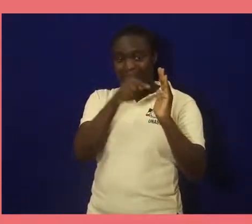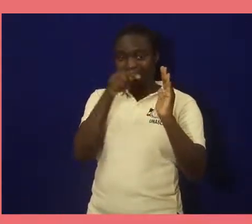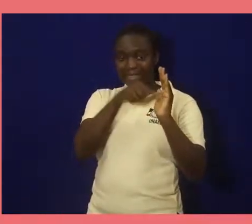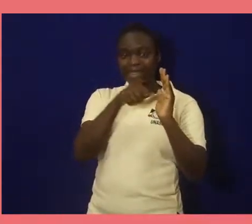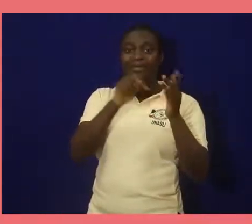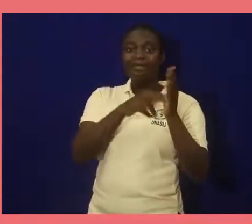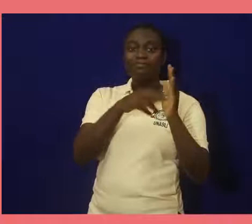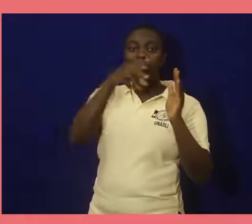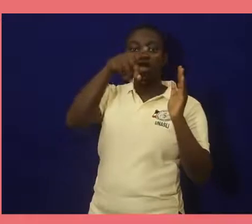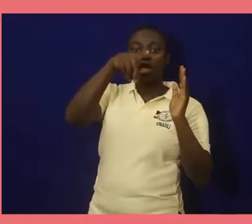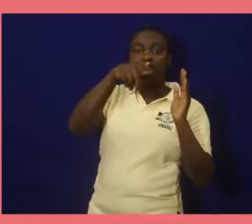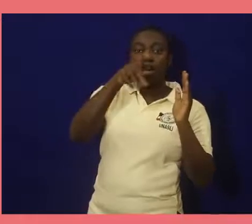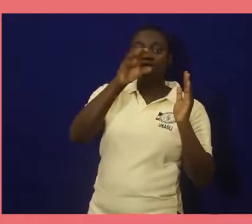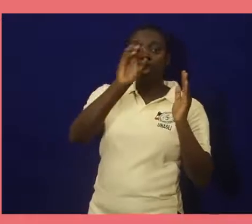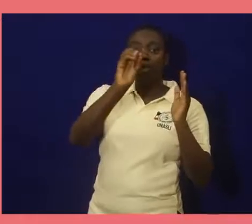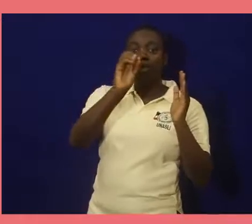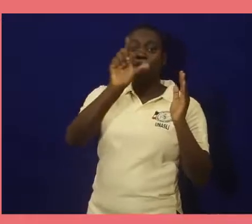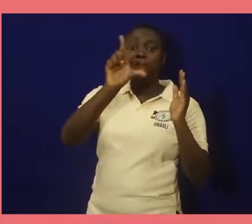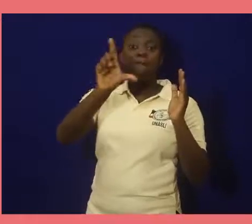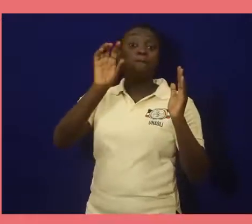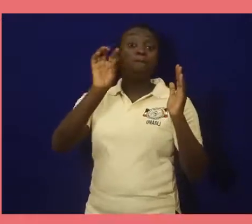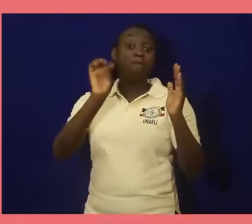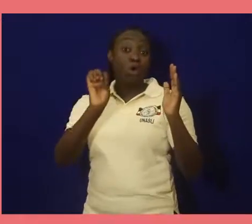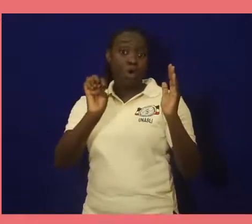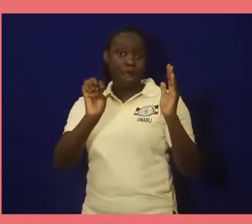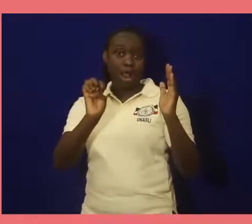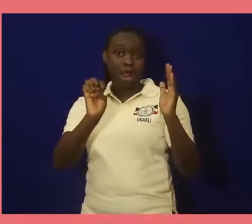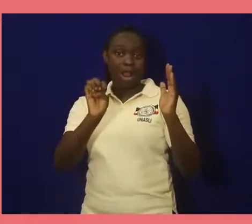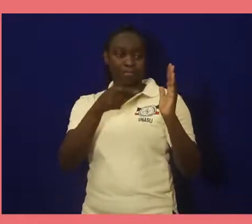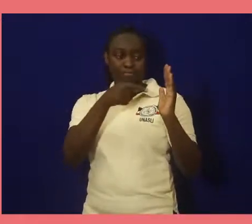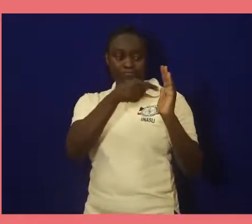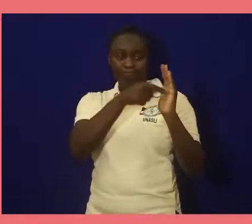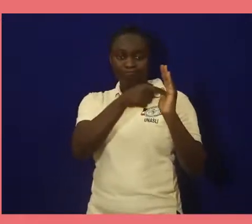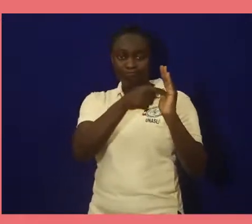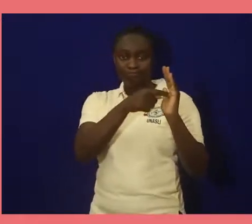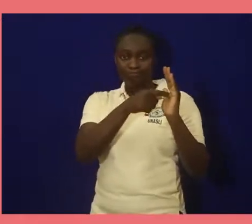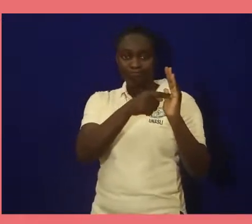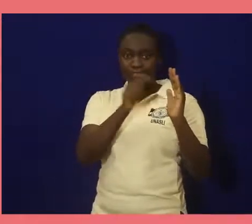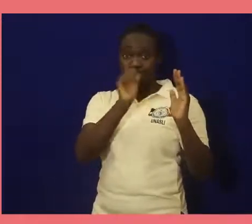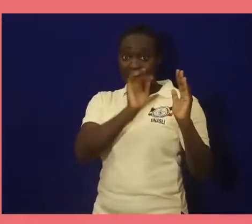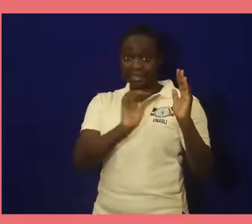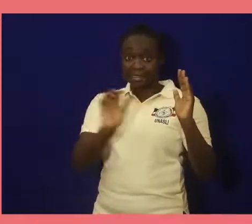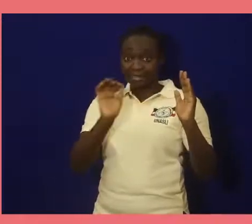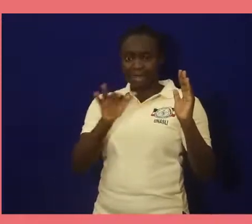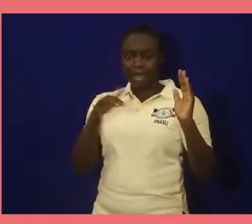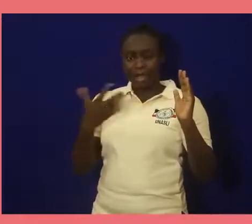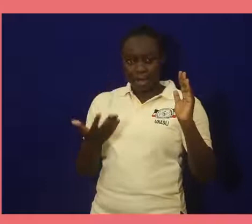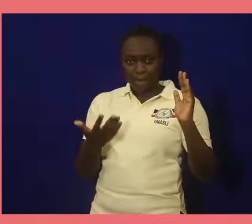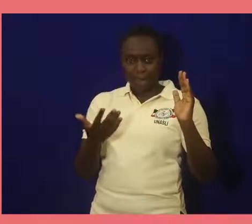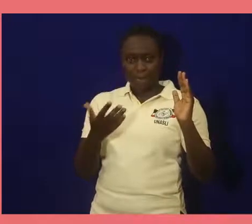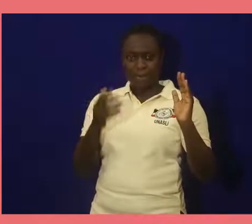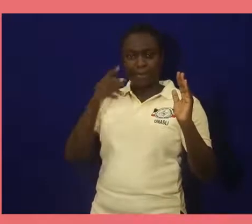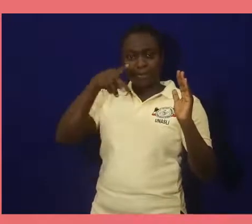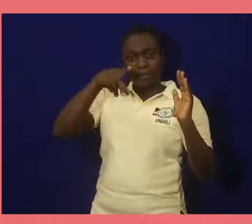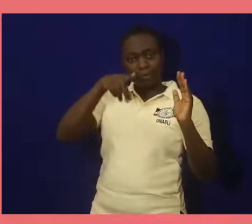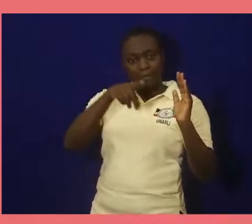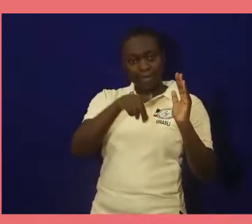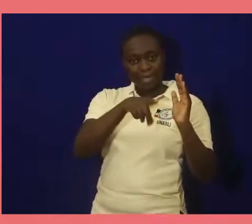is called the pole. It's called the pole. And the spelling